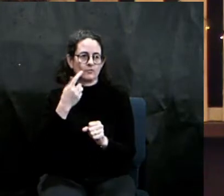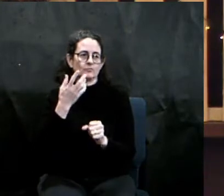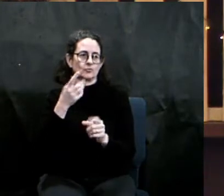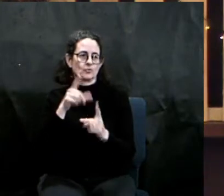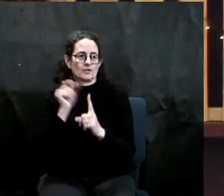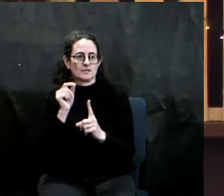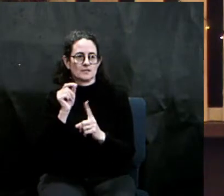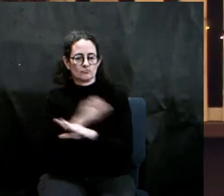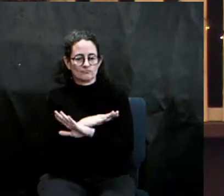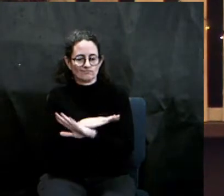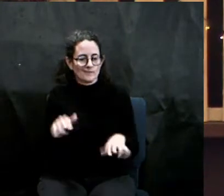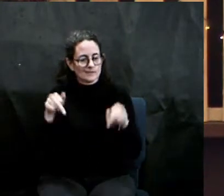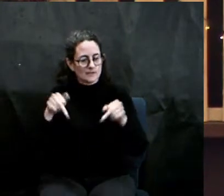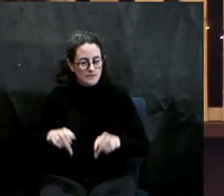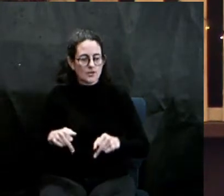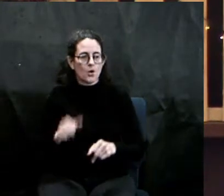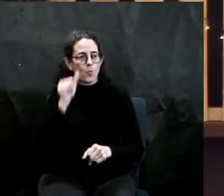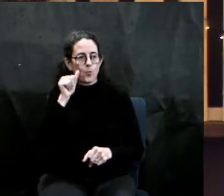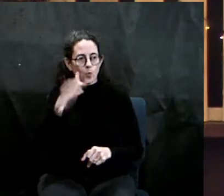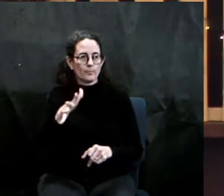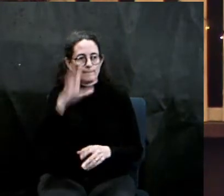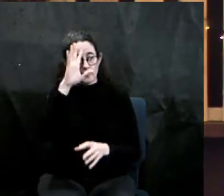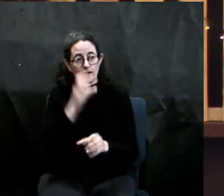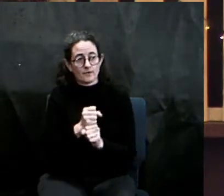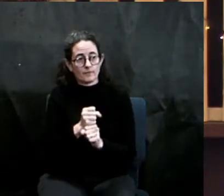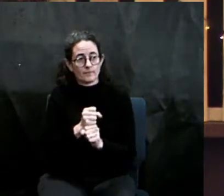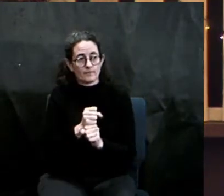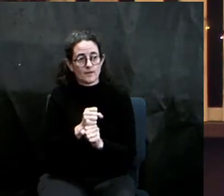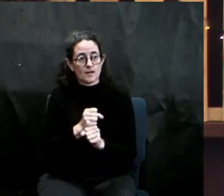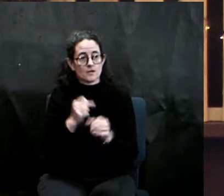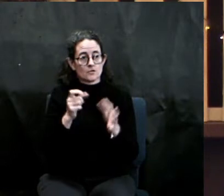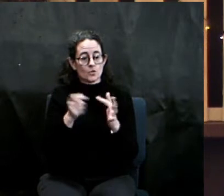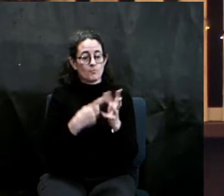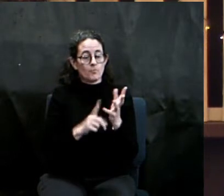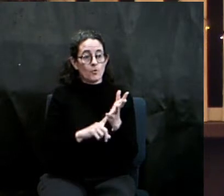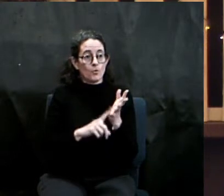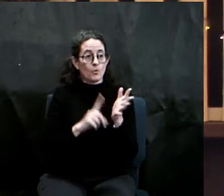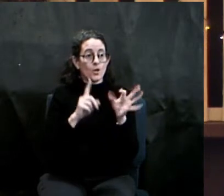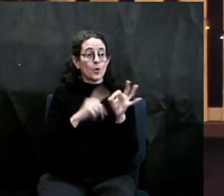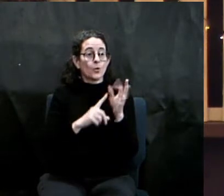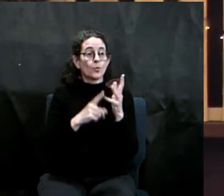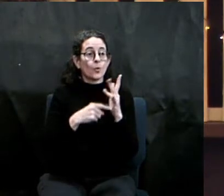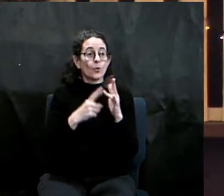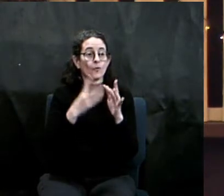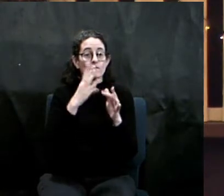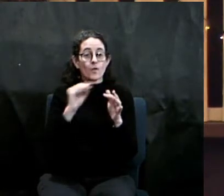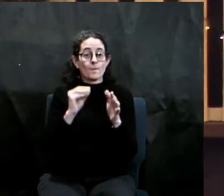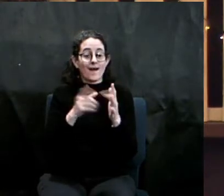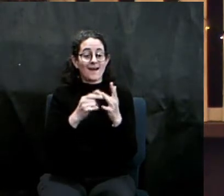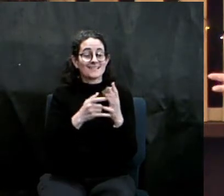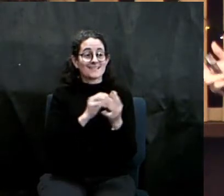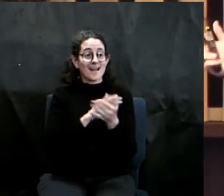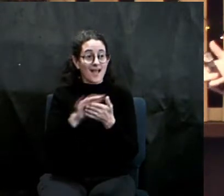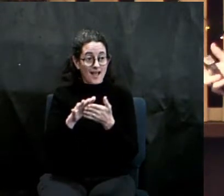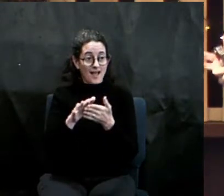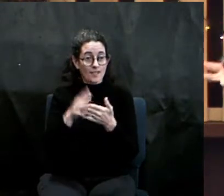would not believe. And to them, Paul quotes from Isaiah, the prophets. He points out that they